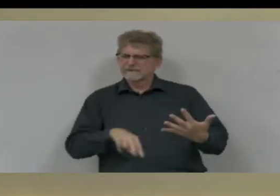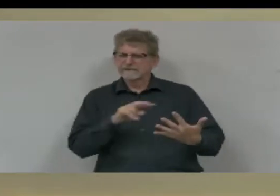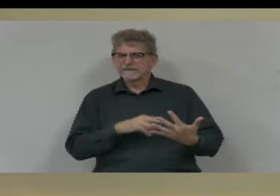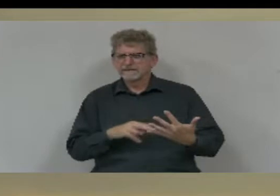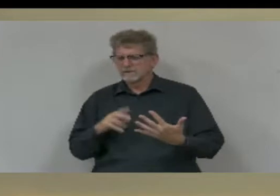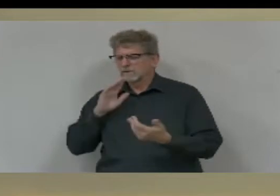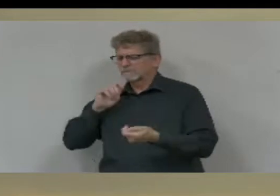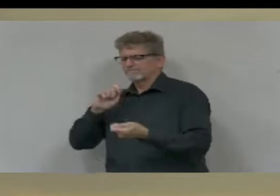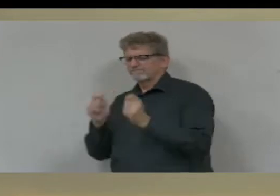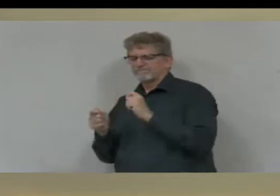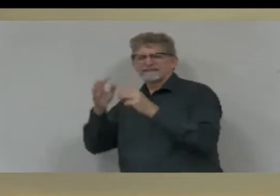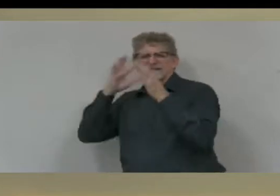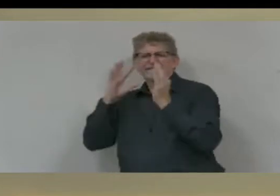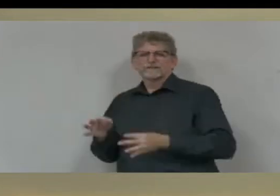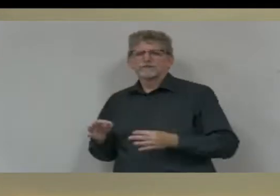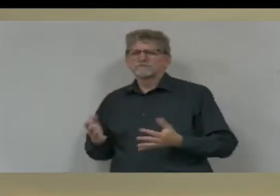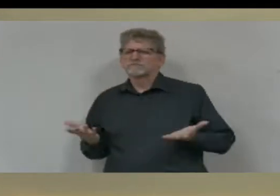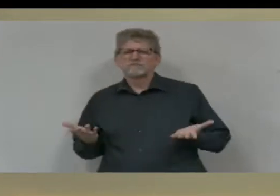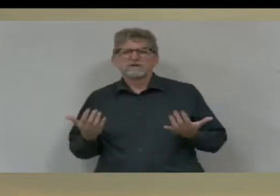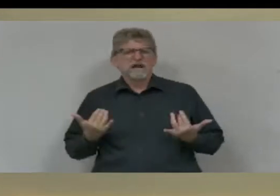those sorts of things.